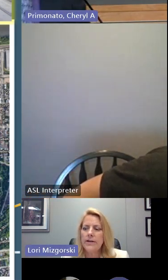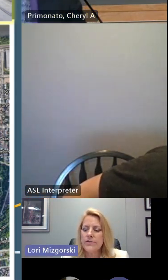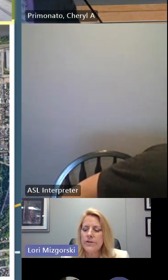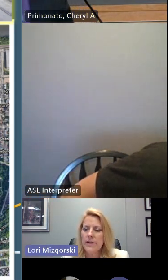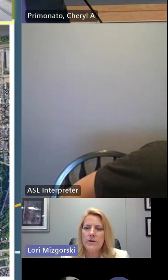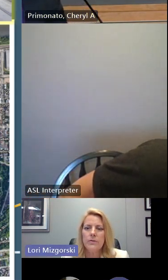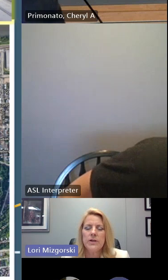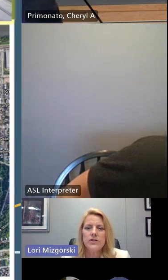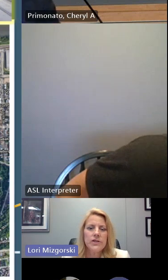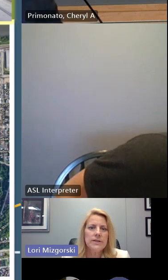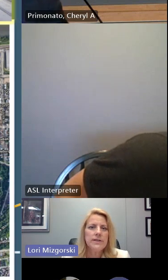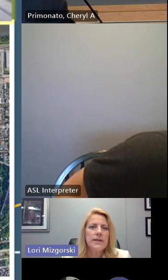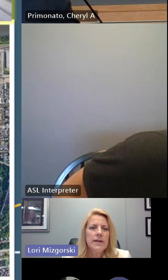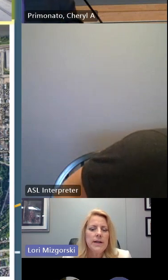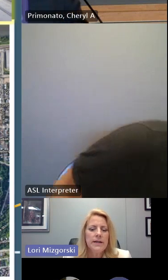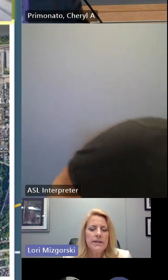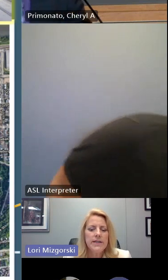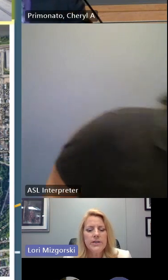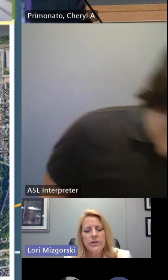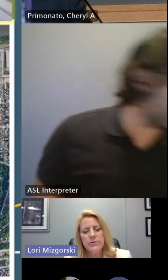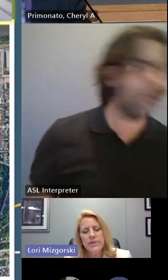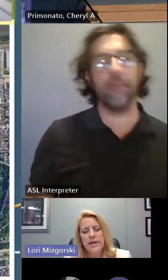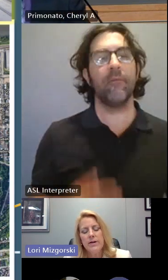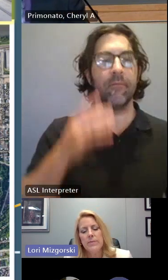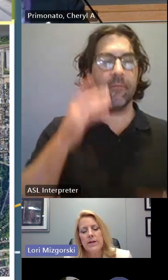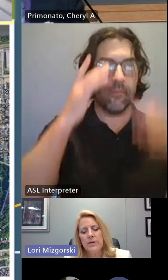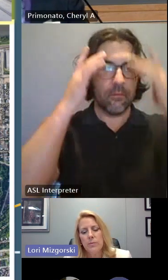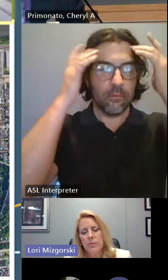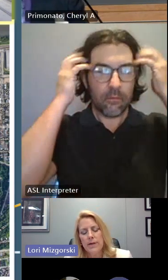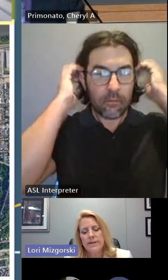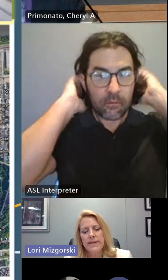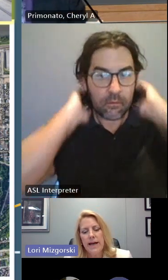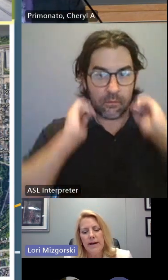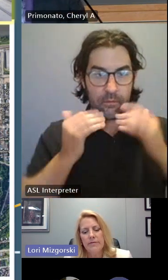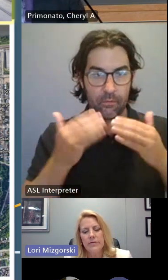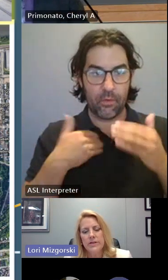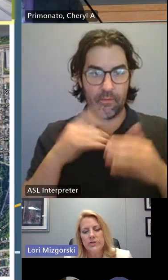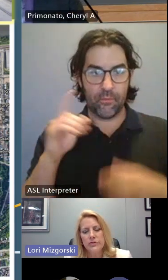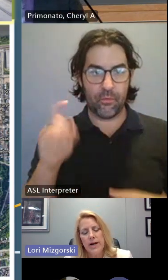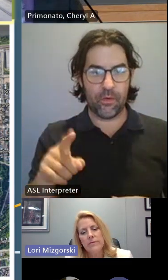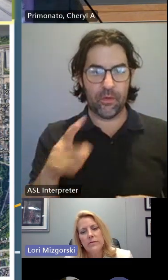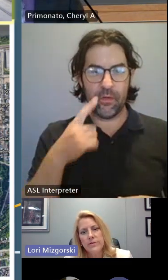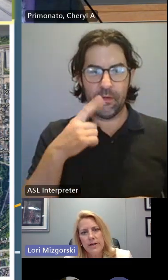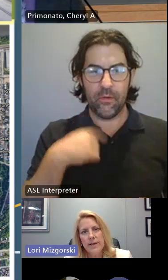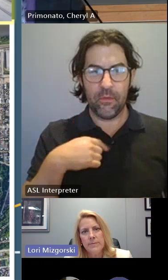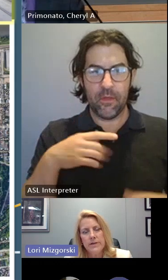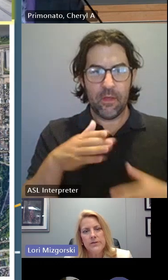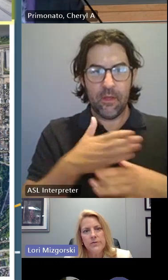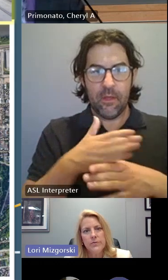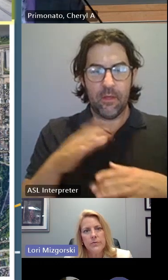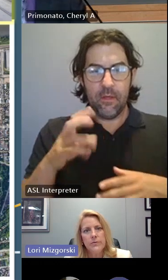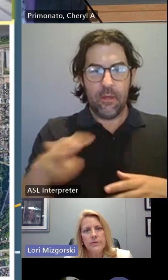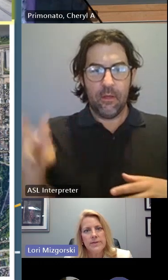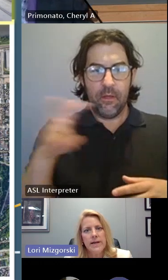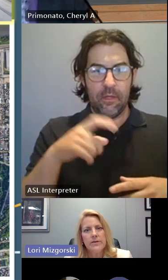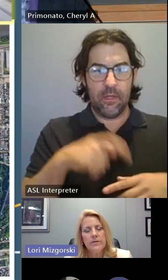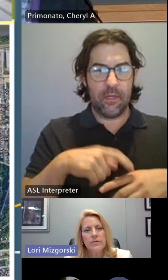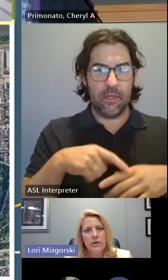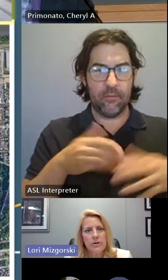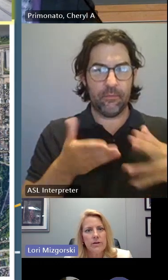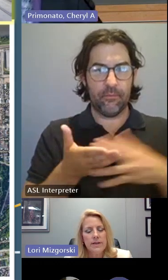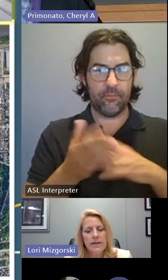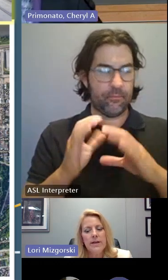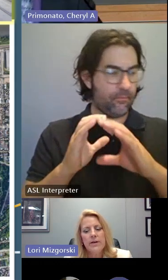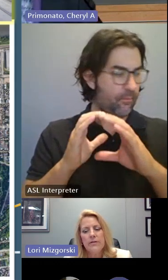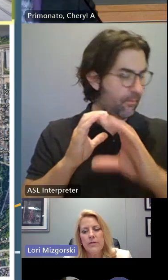Thank you. I also have a question. Can you tell me what the average travel time is through the